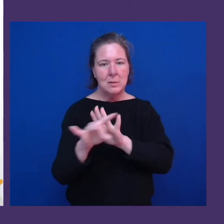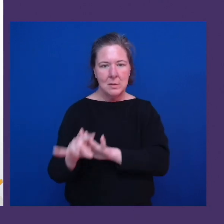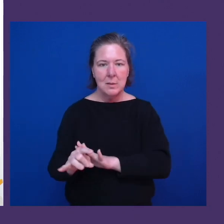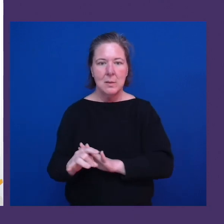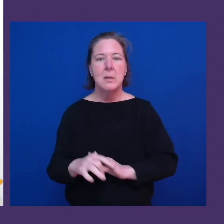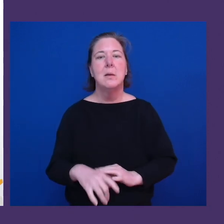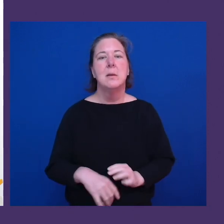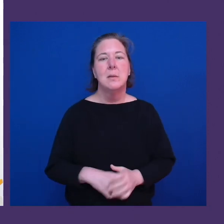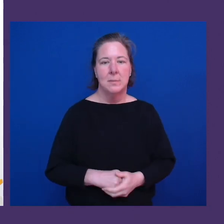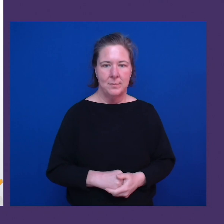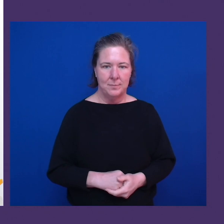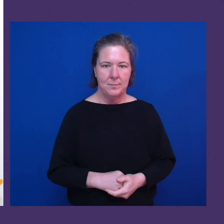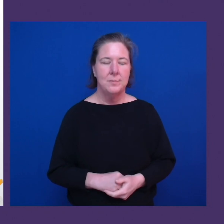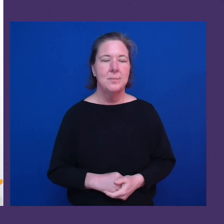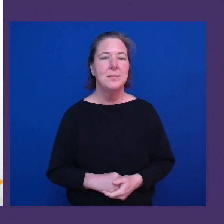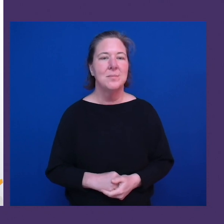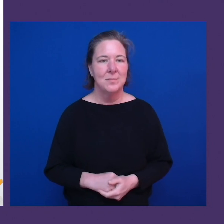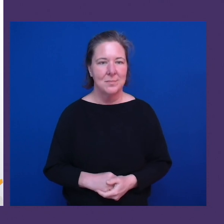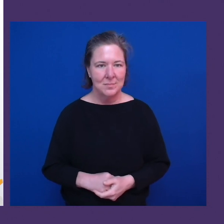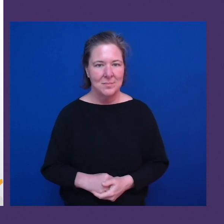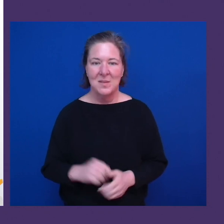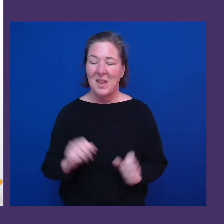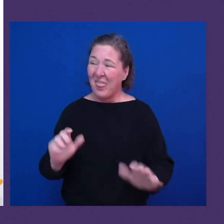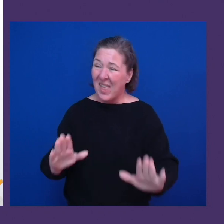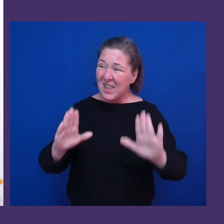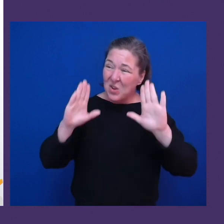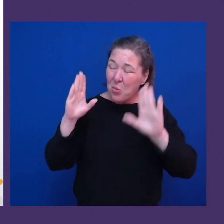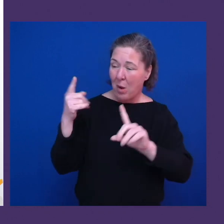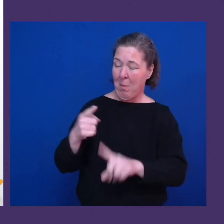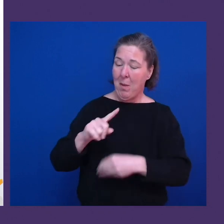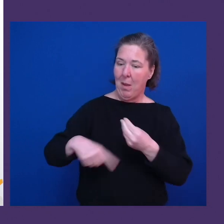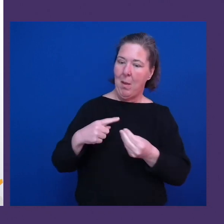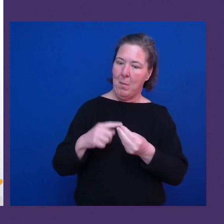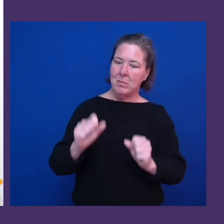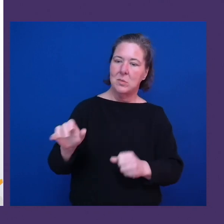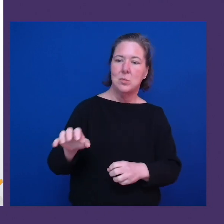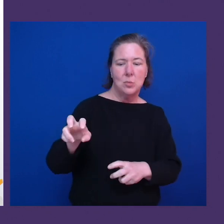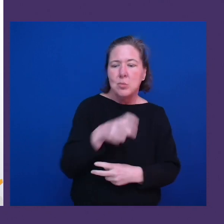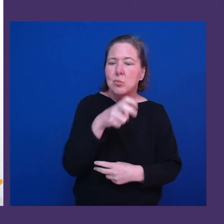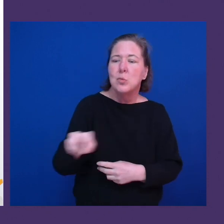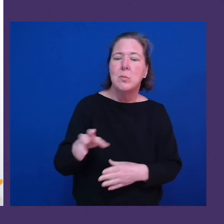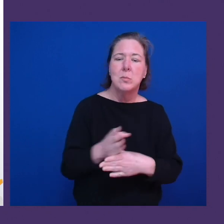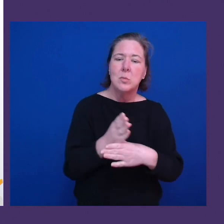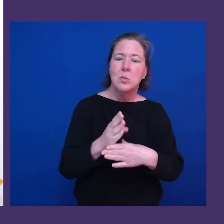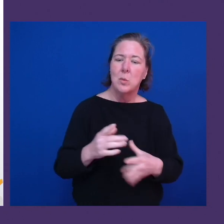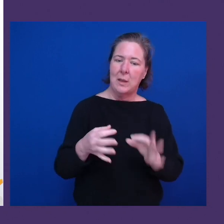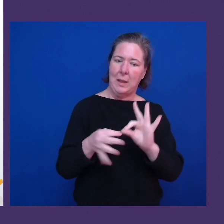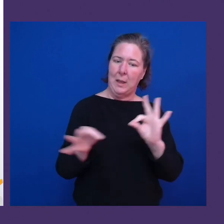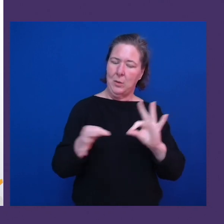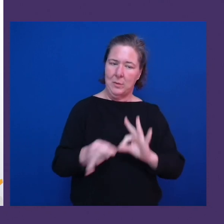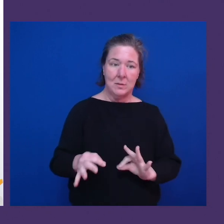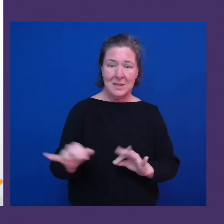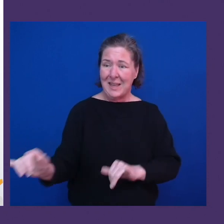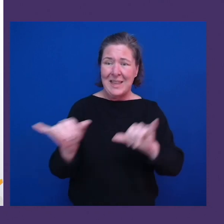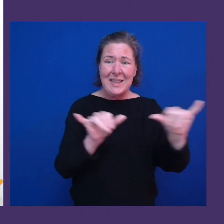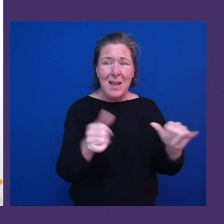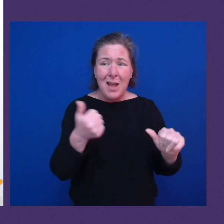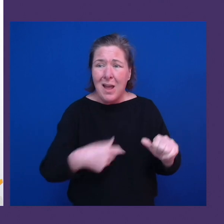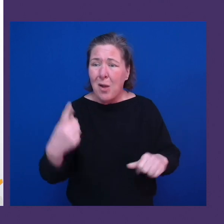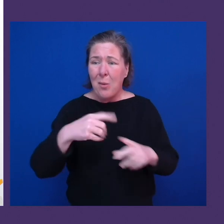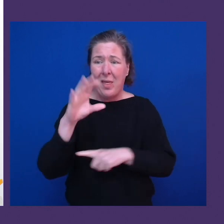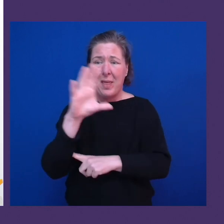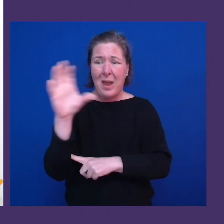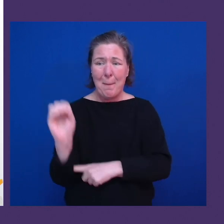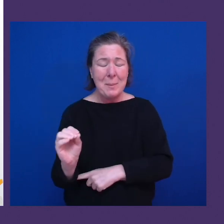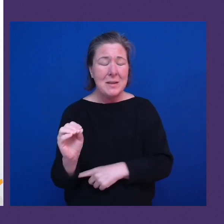läget? That's a great point about needing to switch back and forth between languages, just like anyone else in a company.